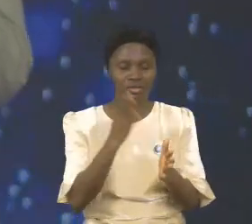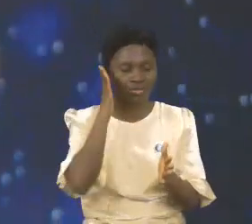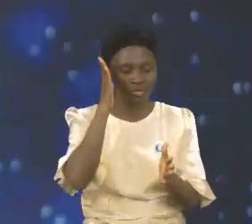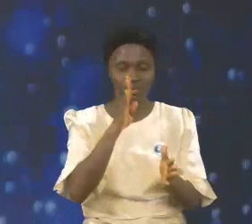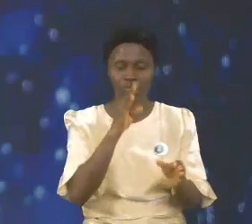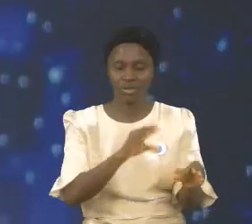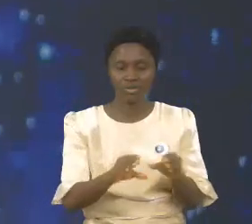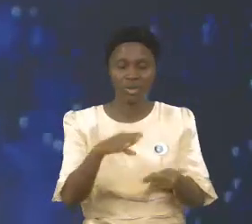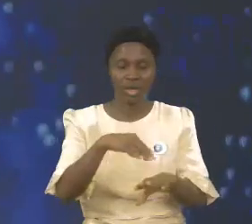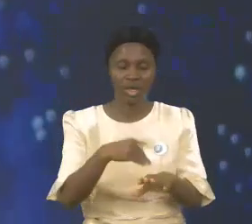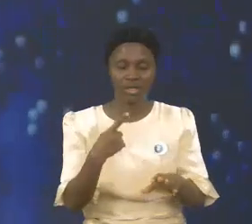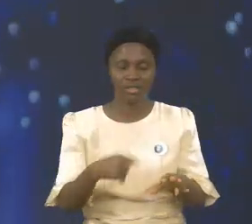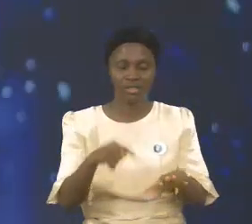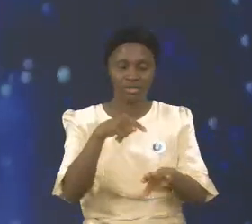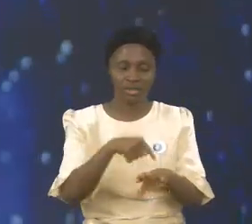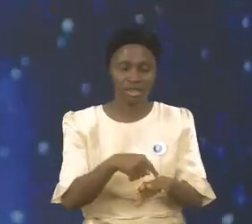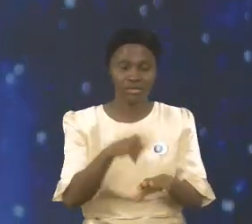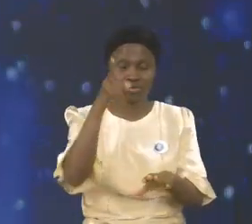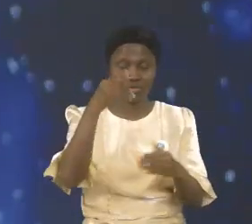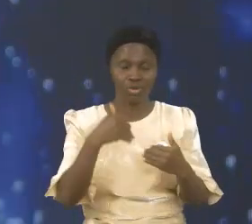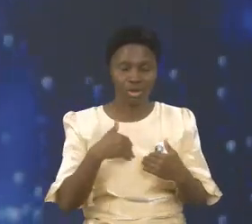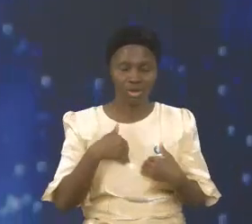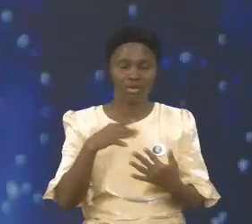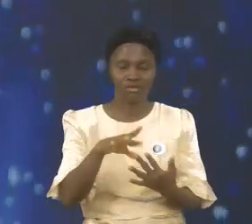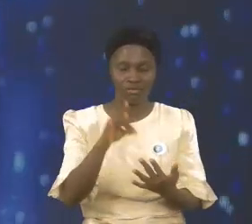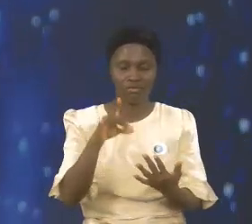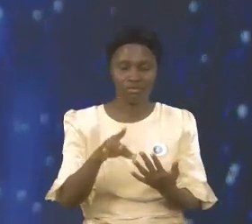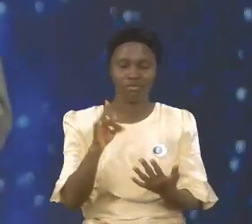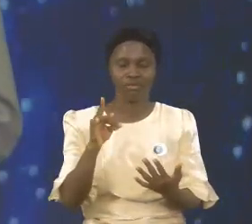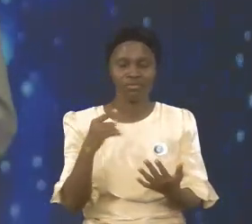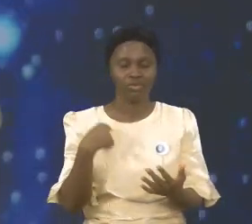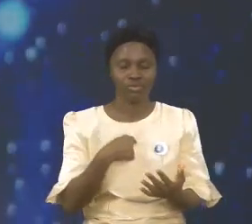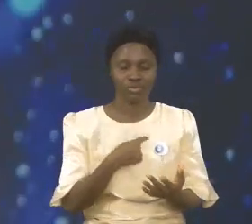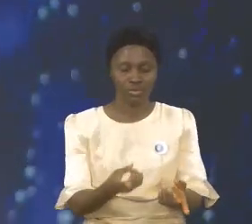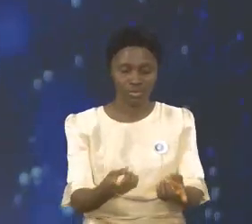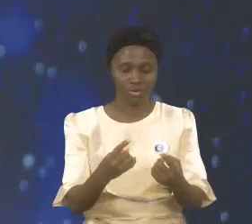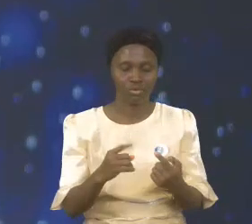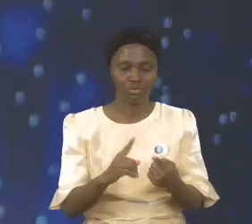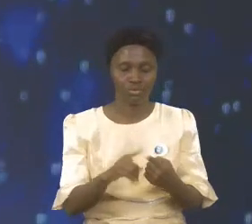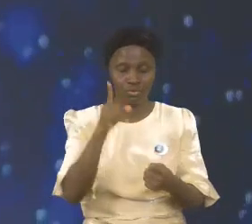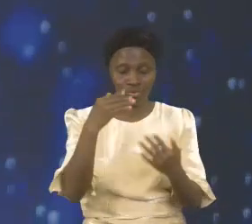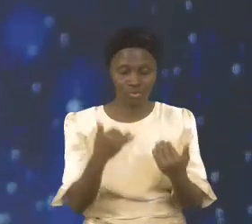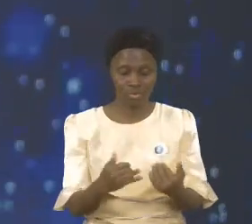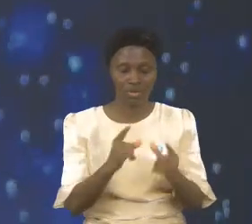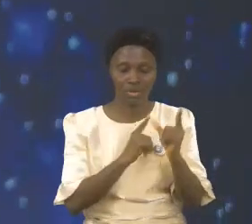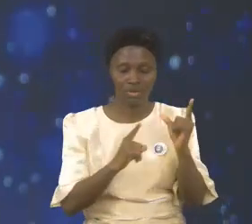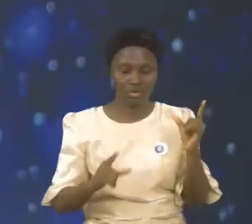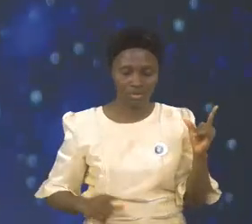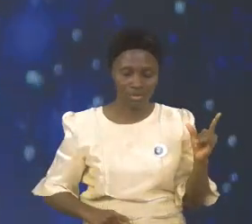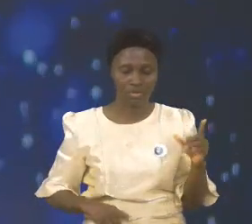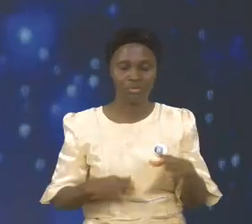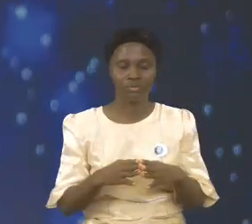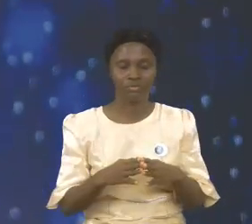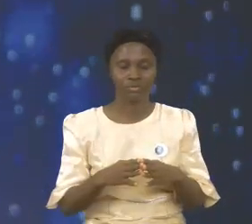the time you have appointed. We come to you now, Lord, and we're going to study